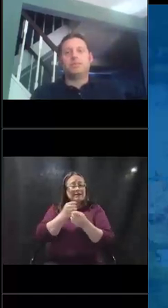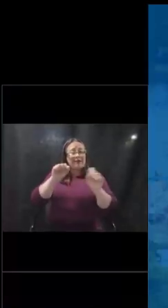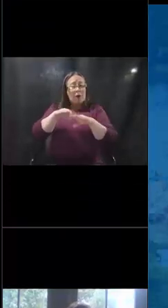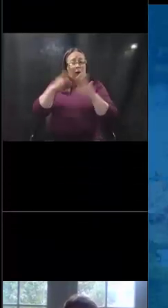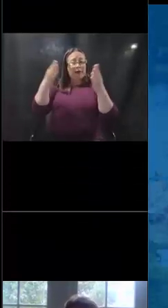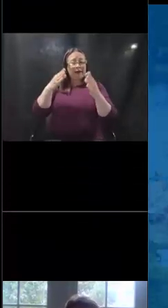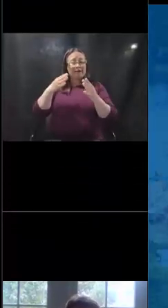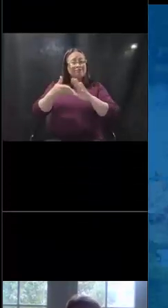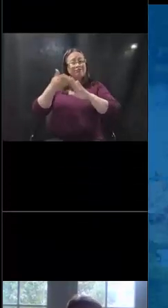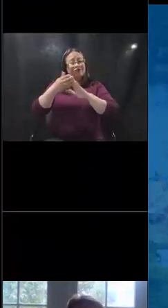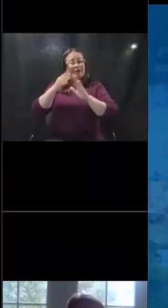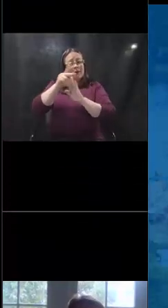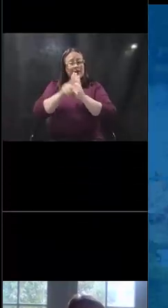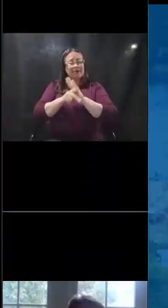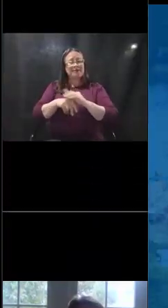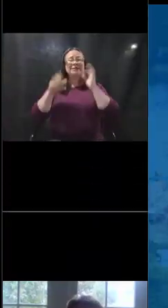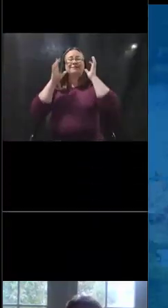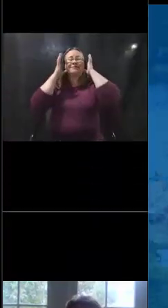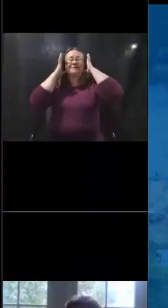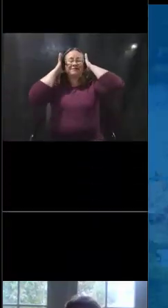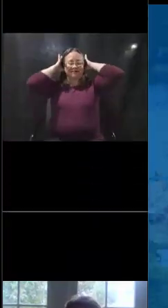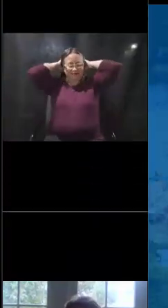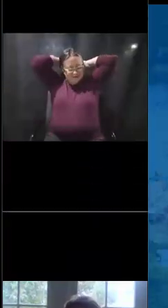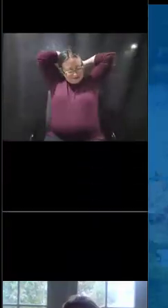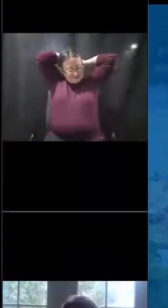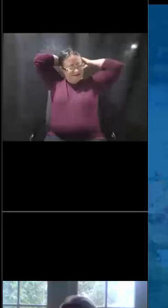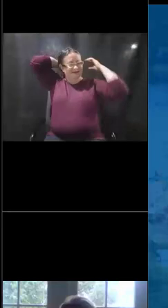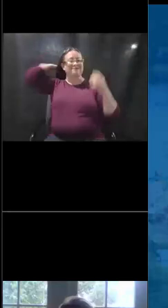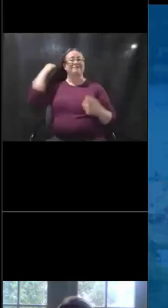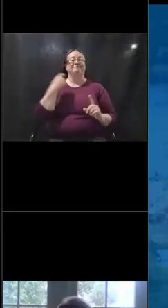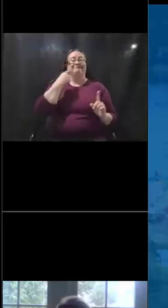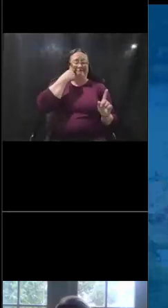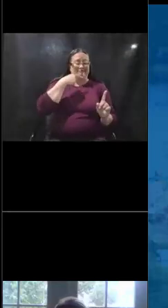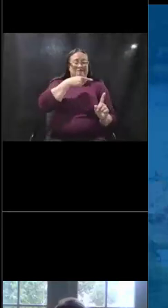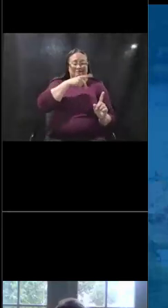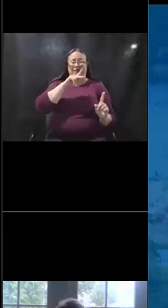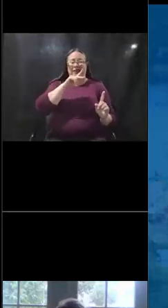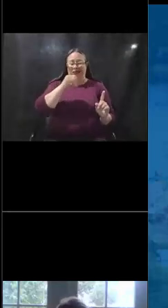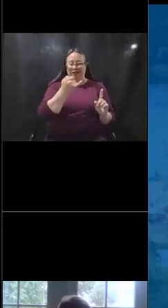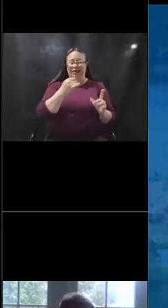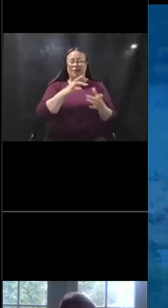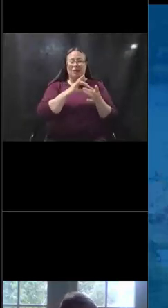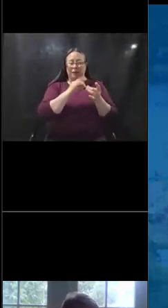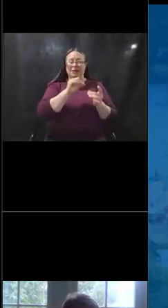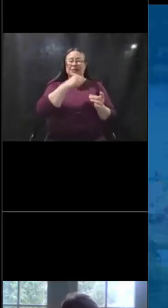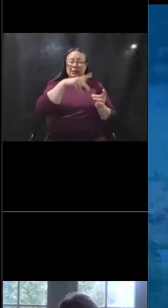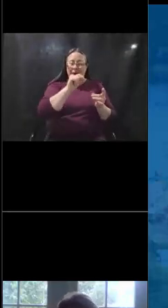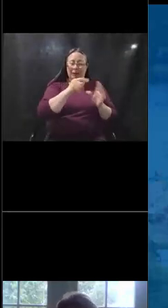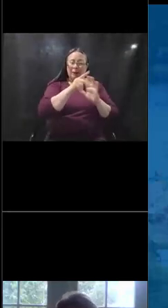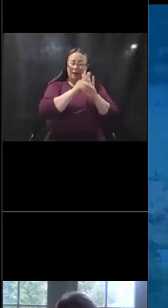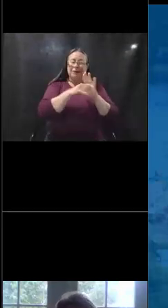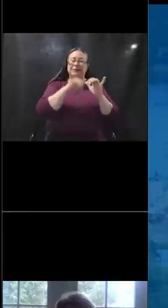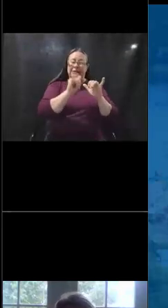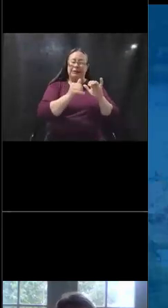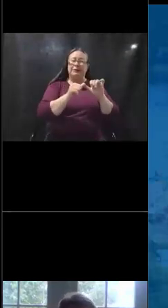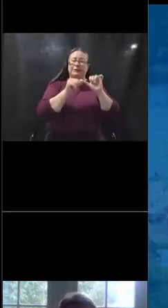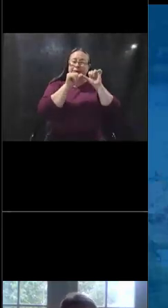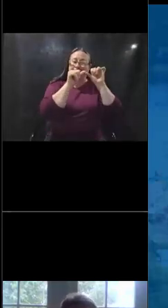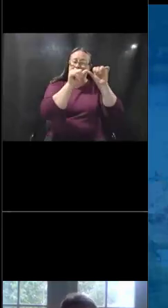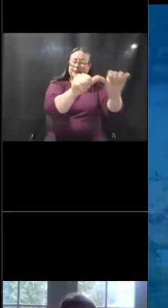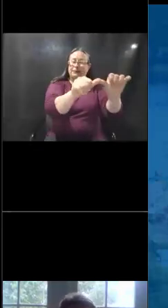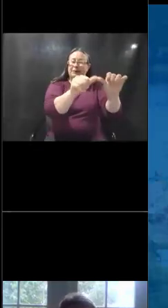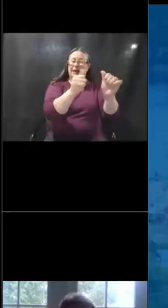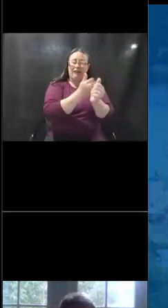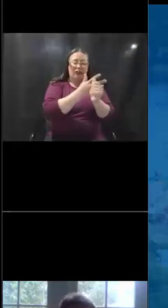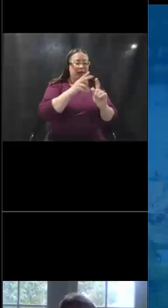Excellent. Thank you, KJ. So as KJ said, the September policy is still a policy. It's still in effect for everything that it